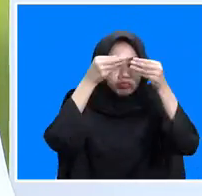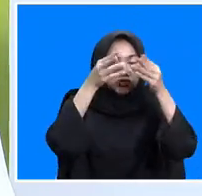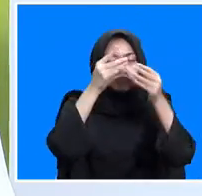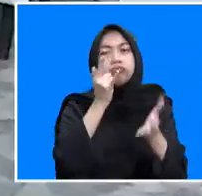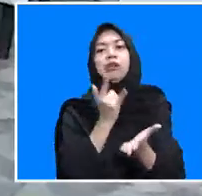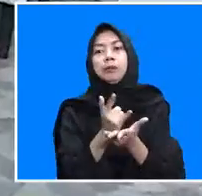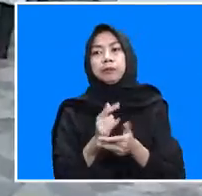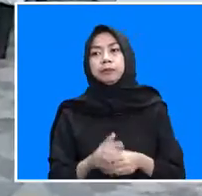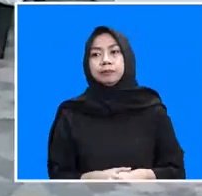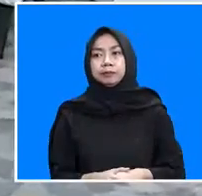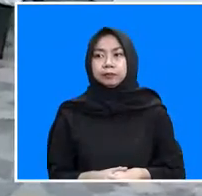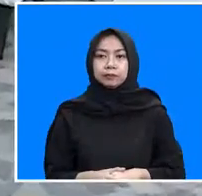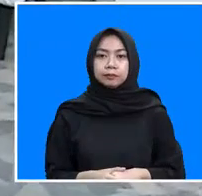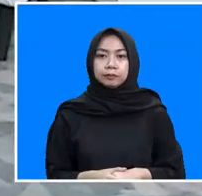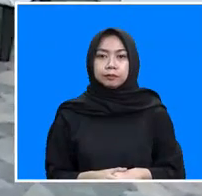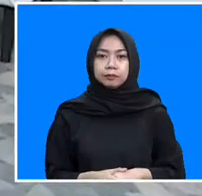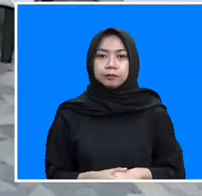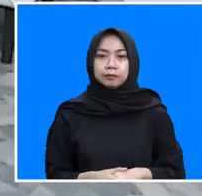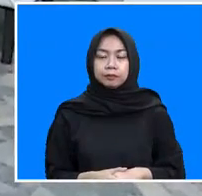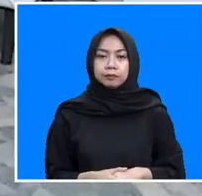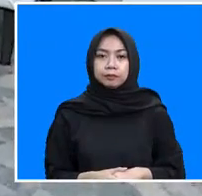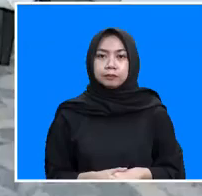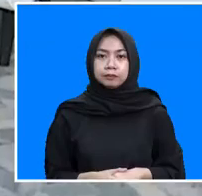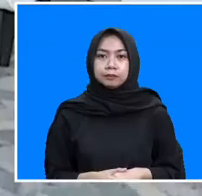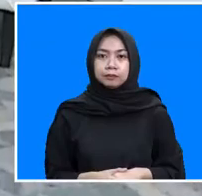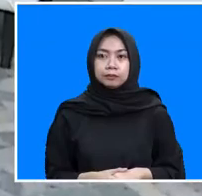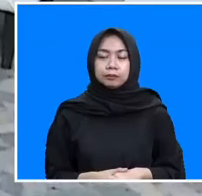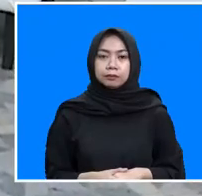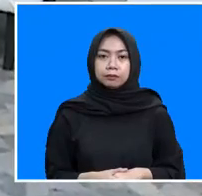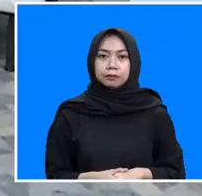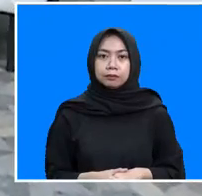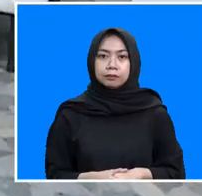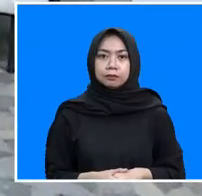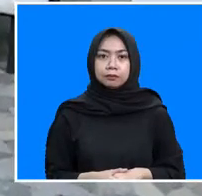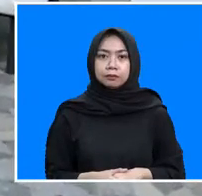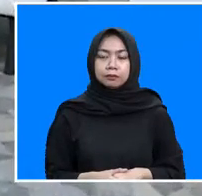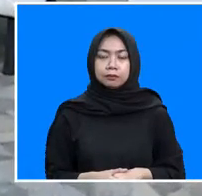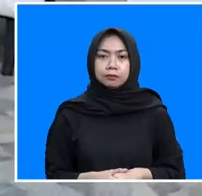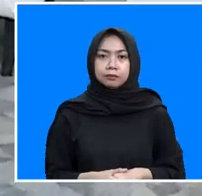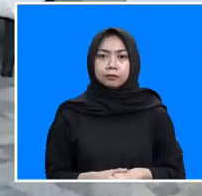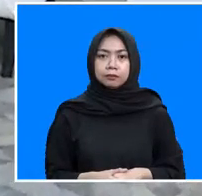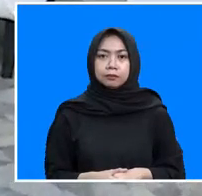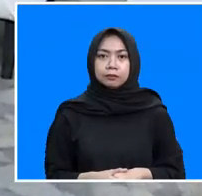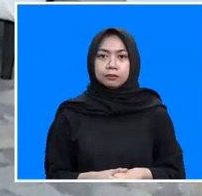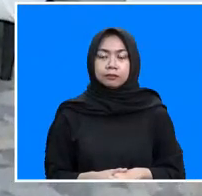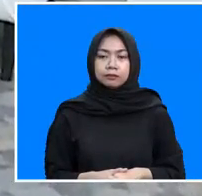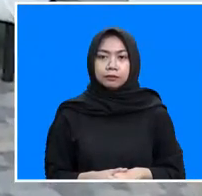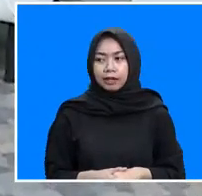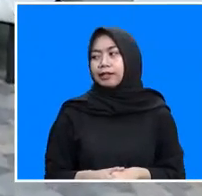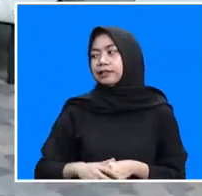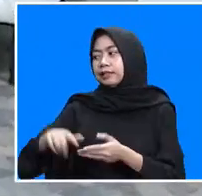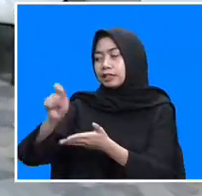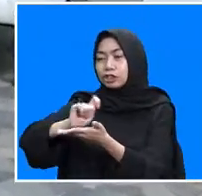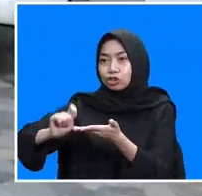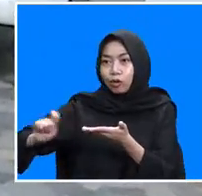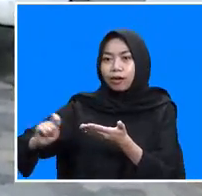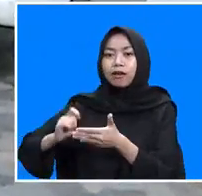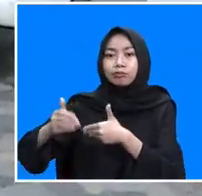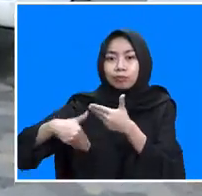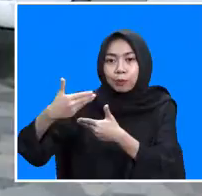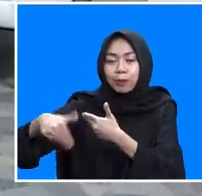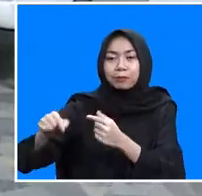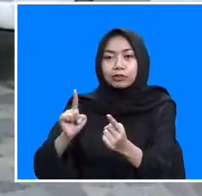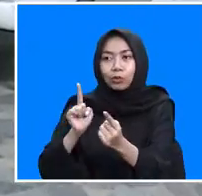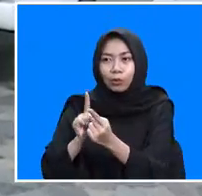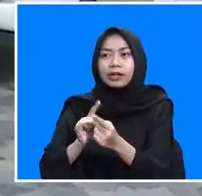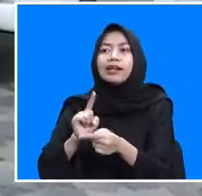But there were a few things that we did in terms of trying to implement and trying to accelerate that face-to-face learning.